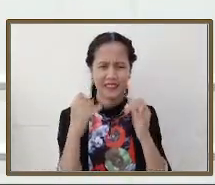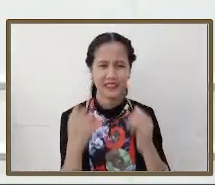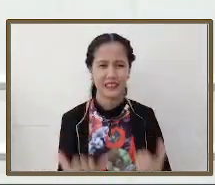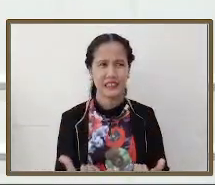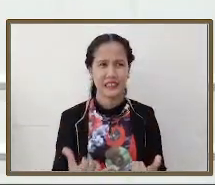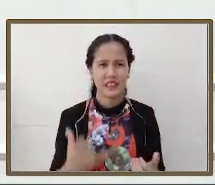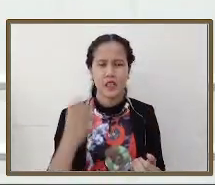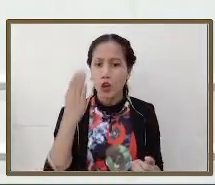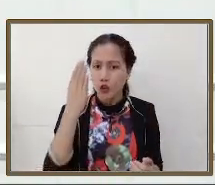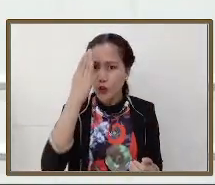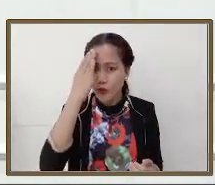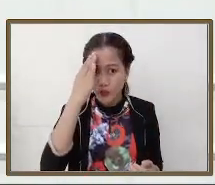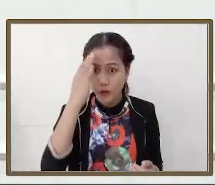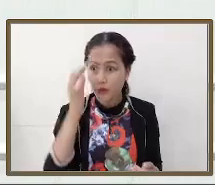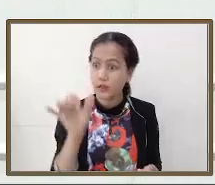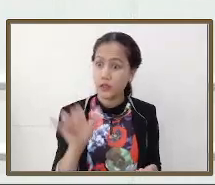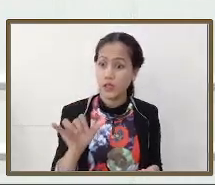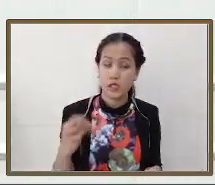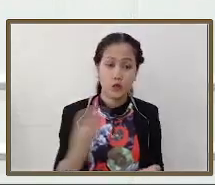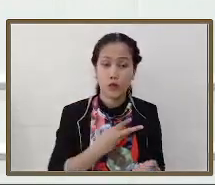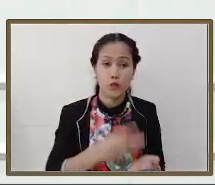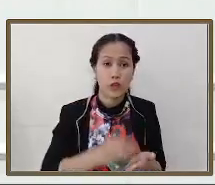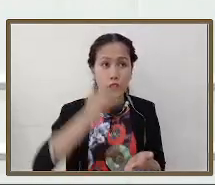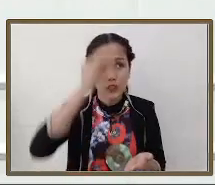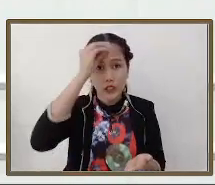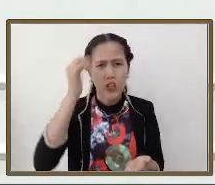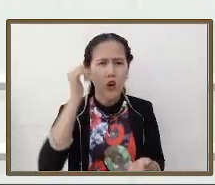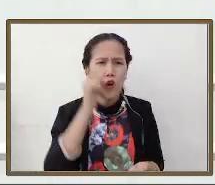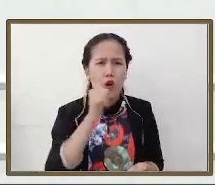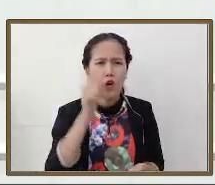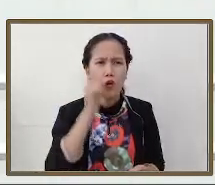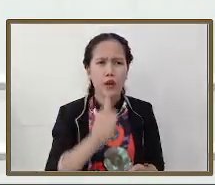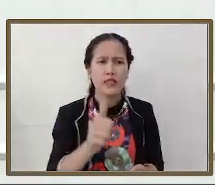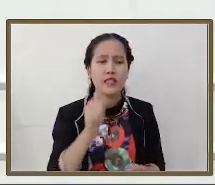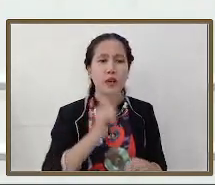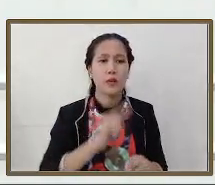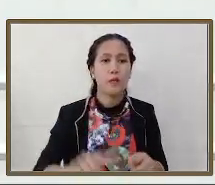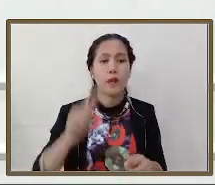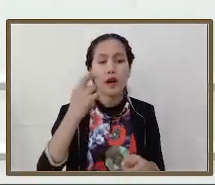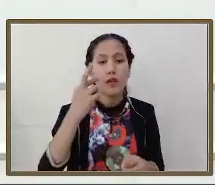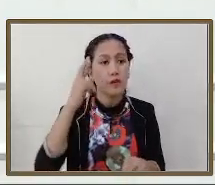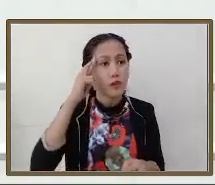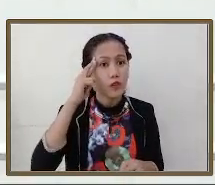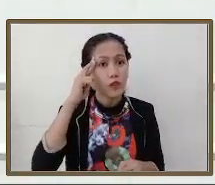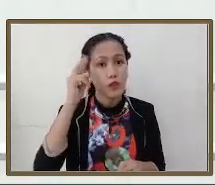na natin, we are learning at all times. Pero the reason why we were never able to